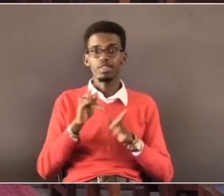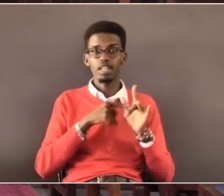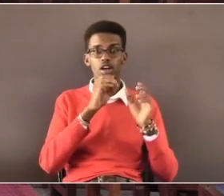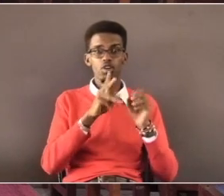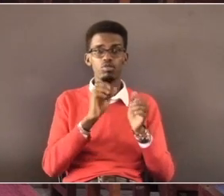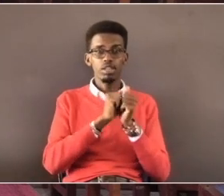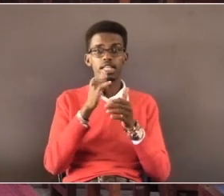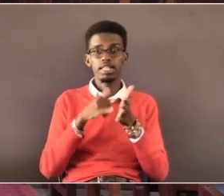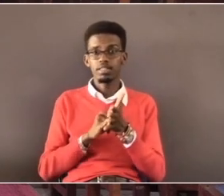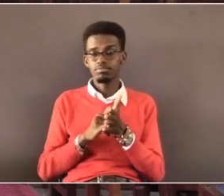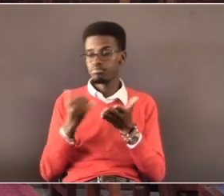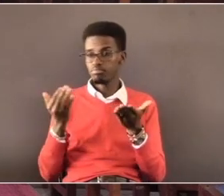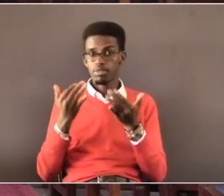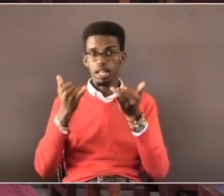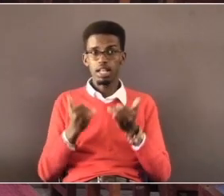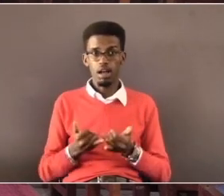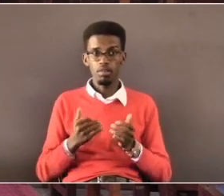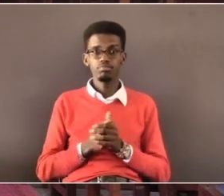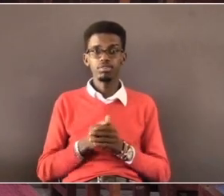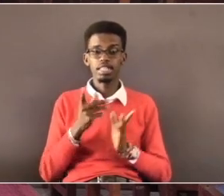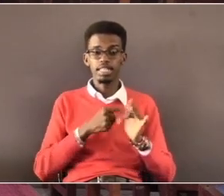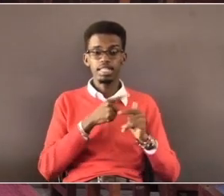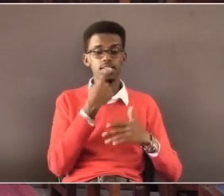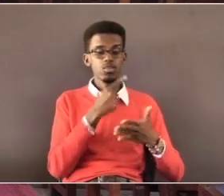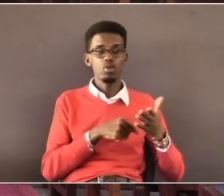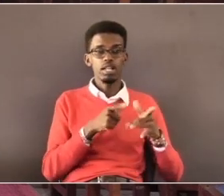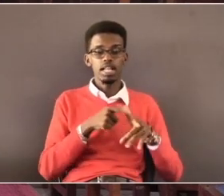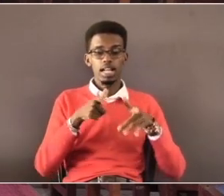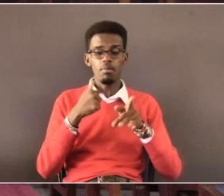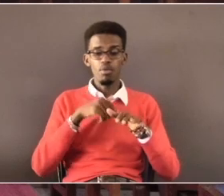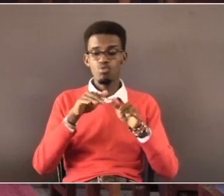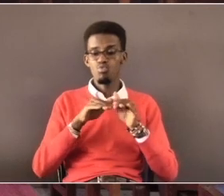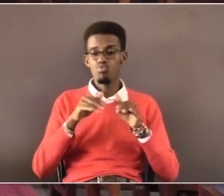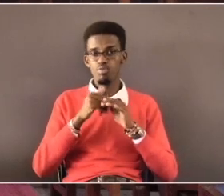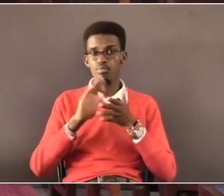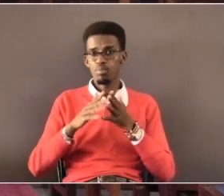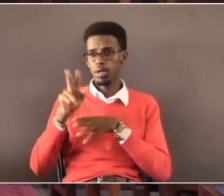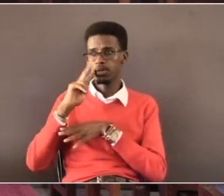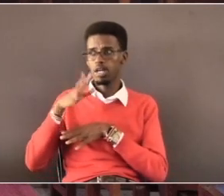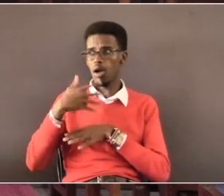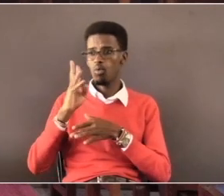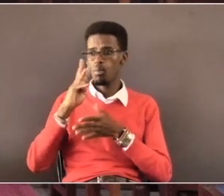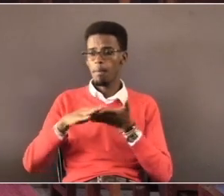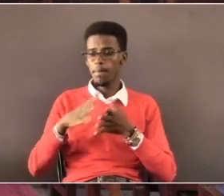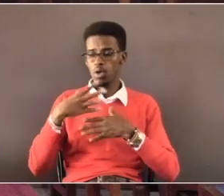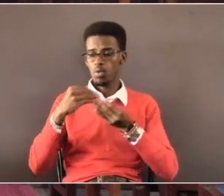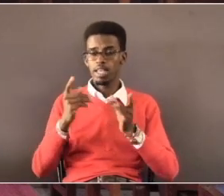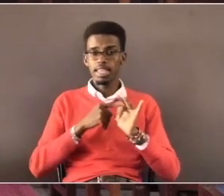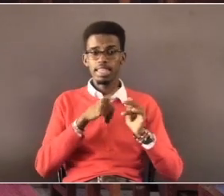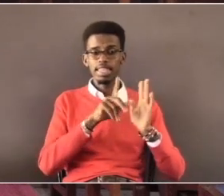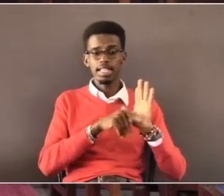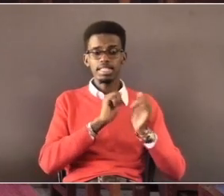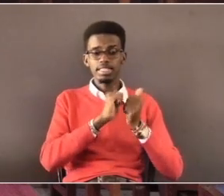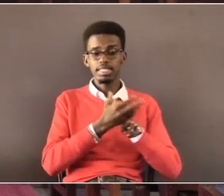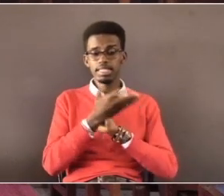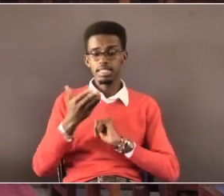with it now, and you're saying that, what a tu ningoje, like, let's see how this thing will go, and then you change